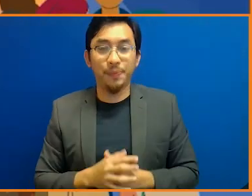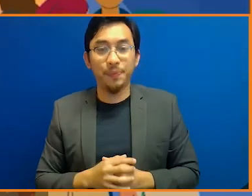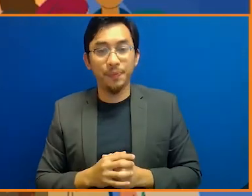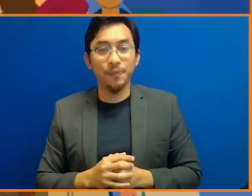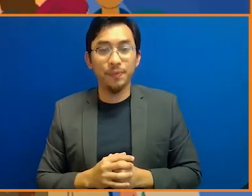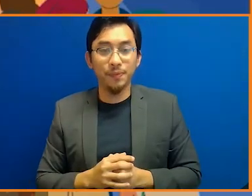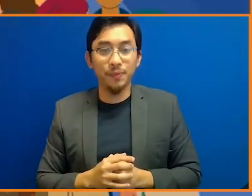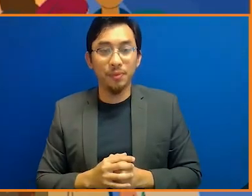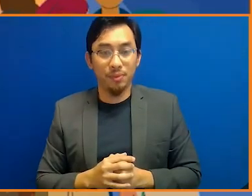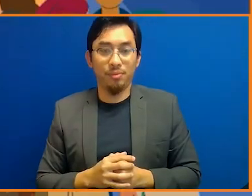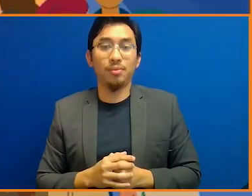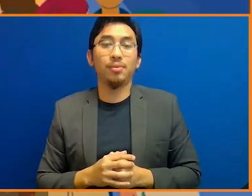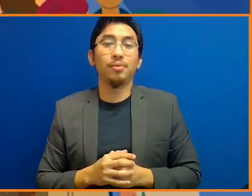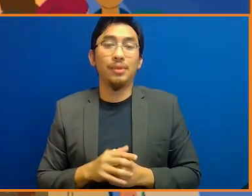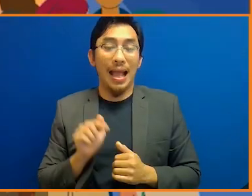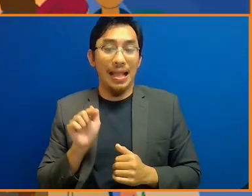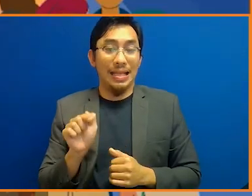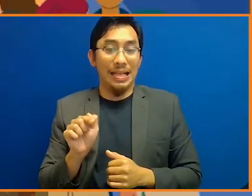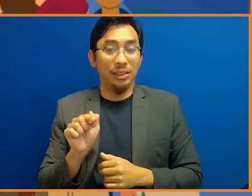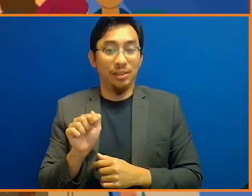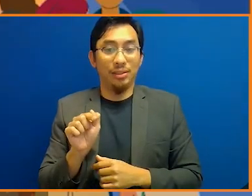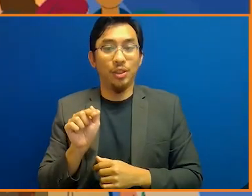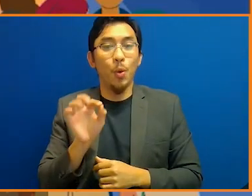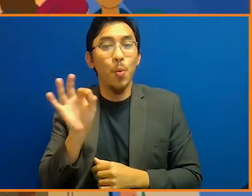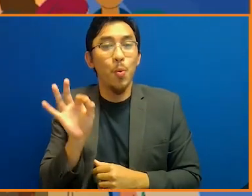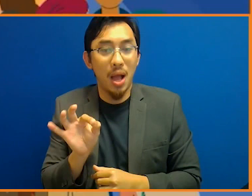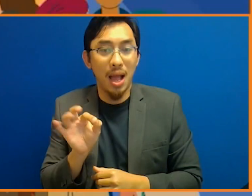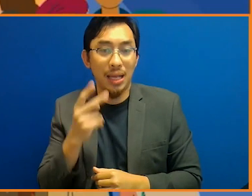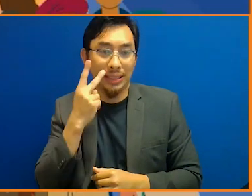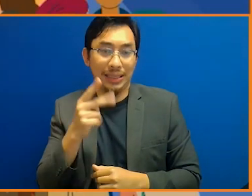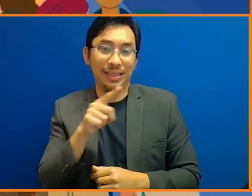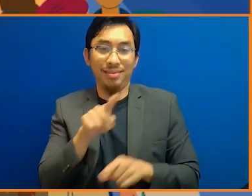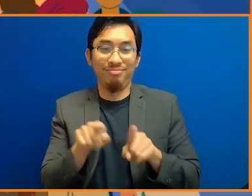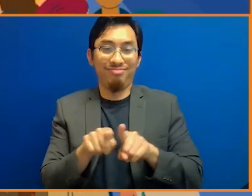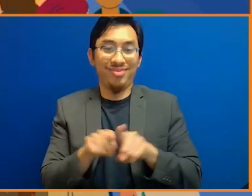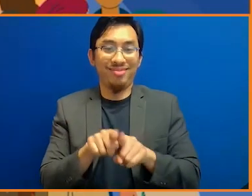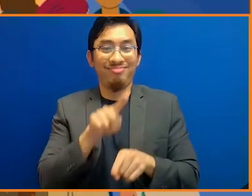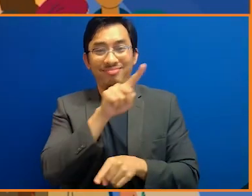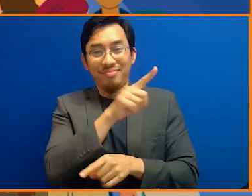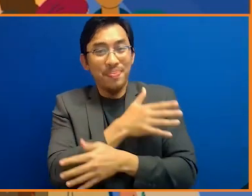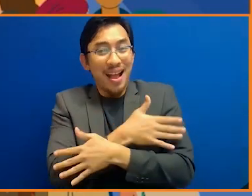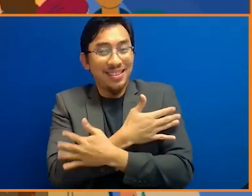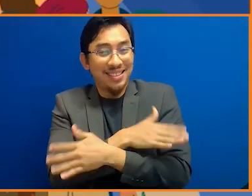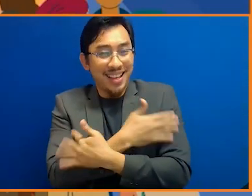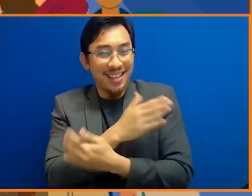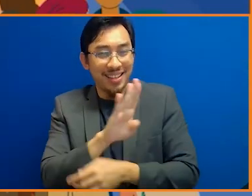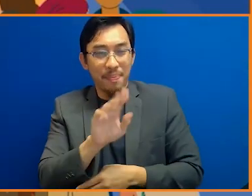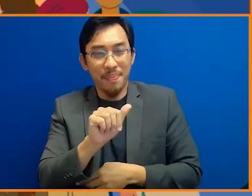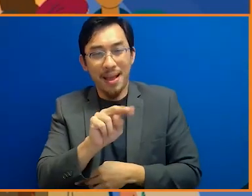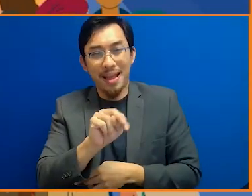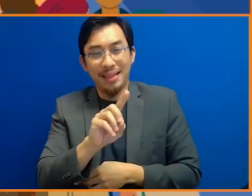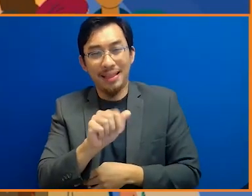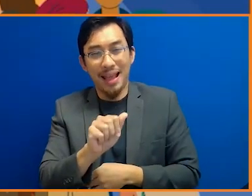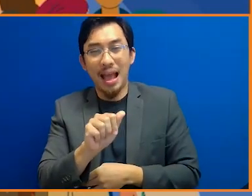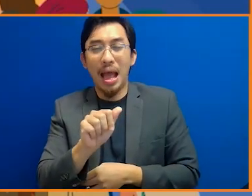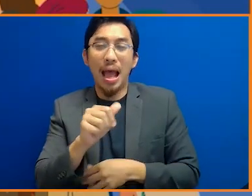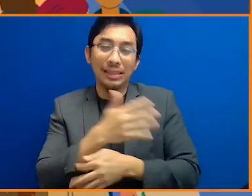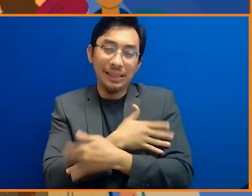surface like this. That's why we can see that like the area like in Banda Aceh,